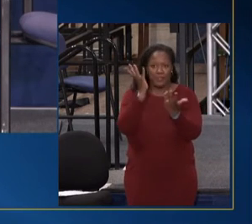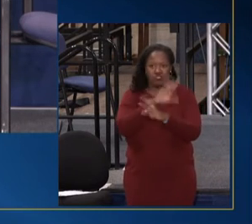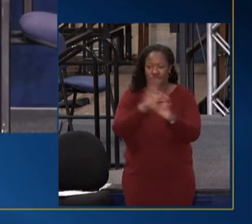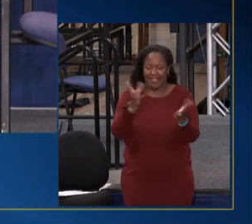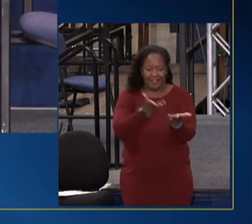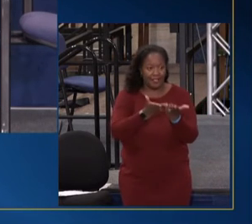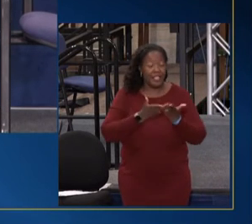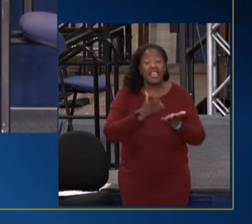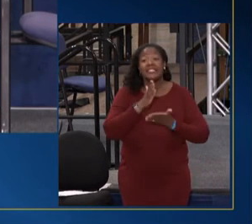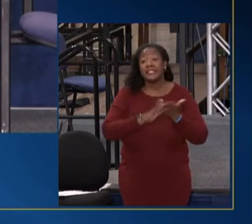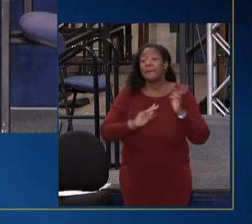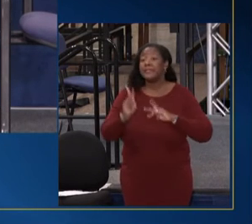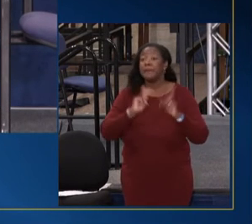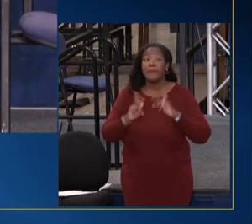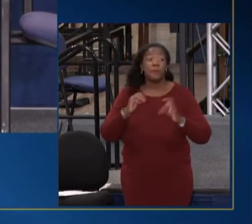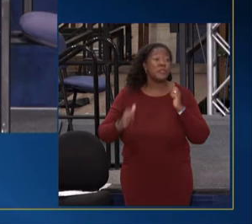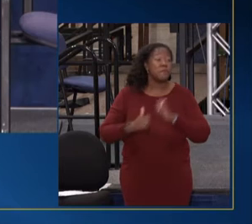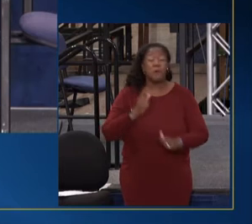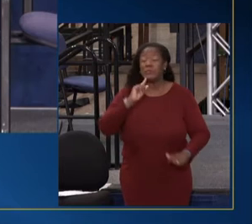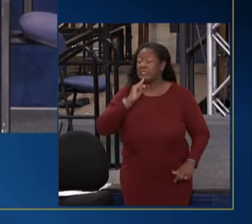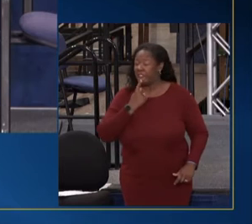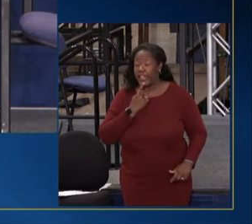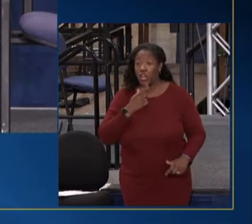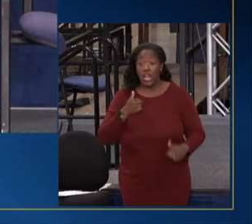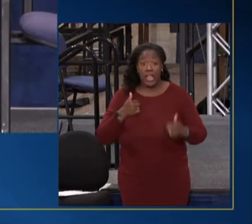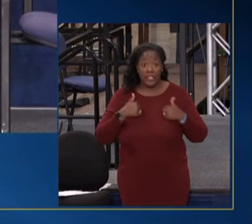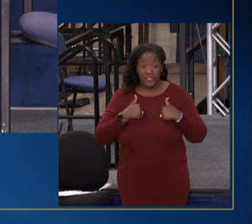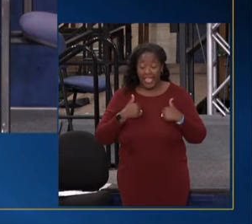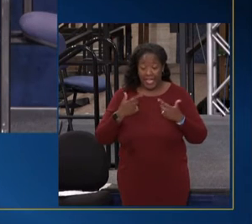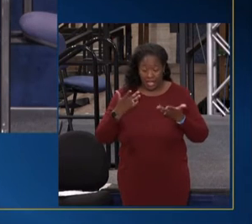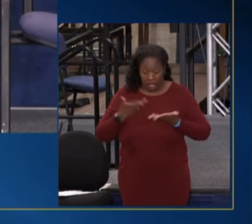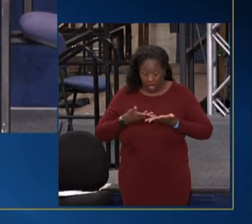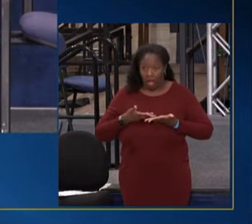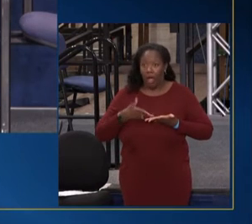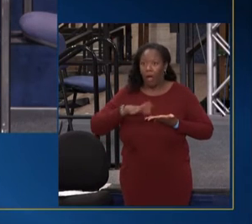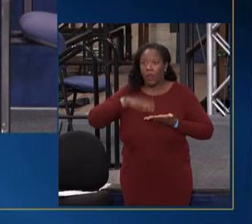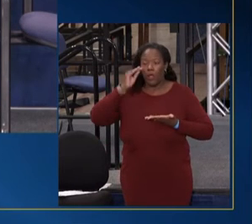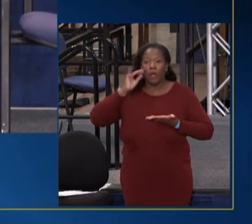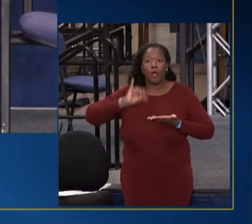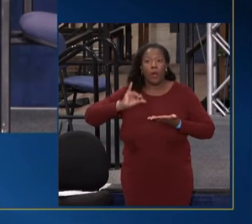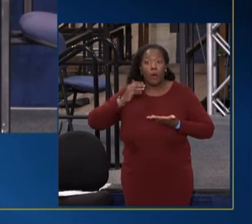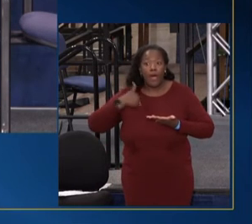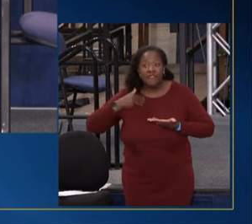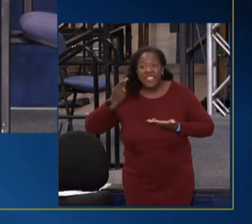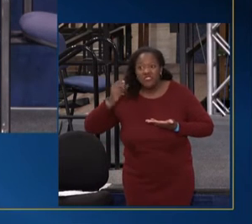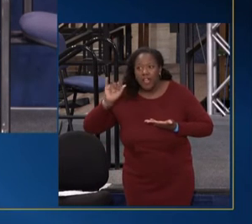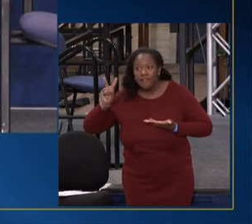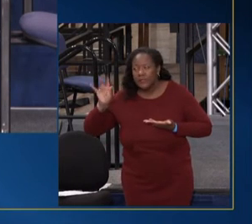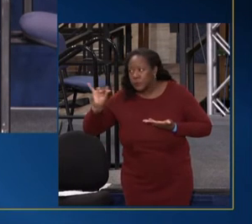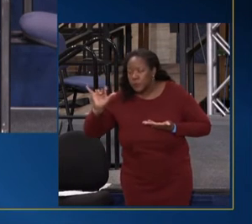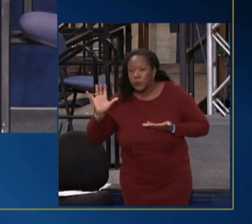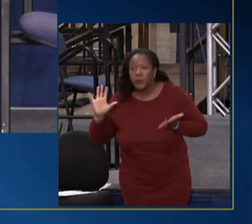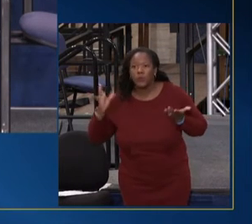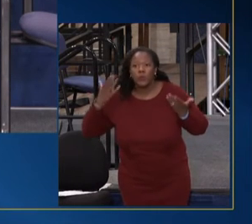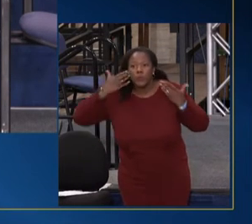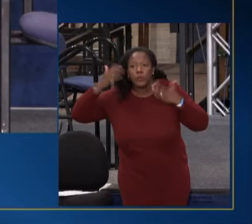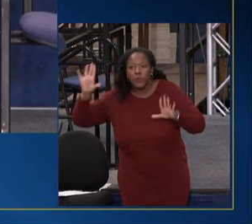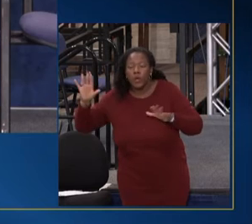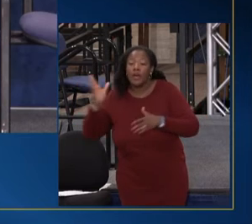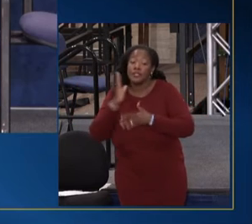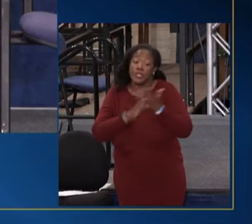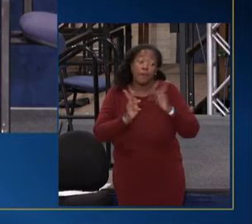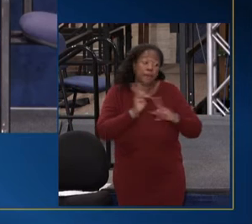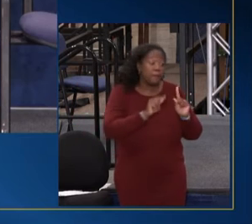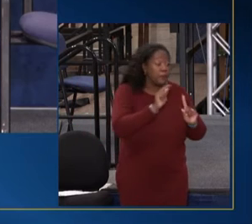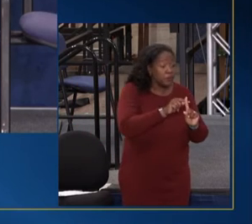most severe outcomes learned about their HIV when they got diagnosed with their most severe outcome. But there are people who are in the mix who learned about their